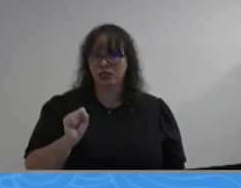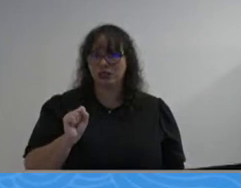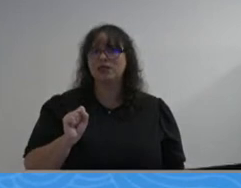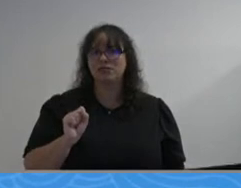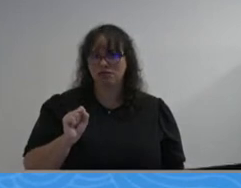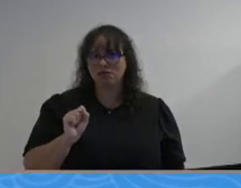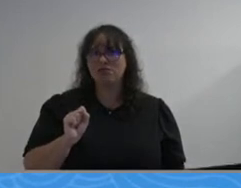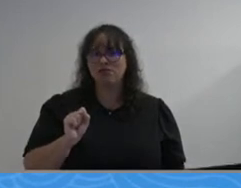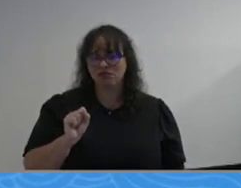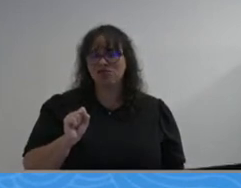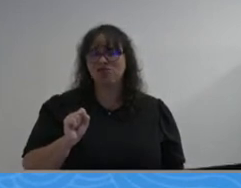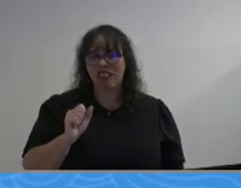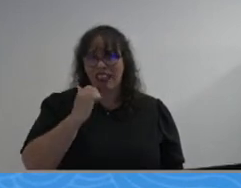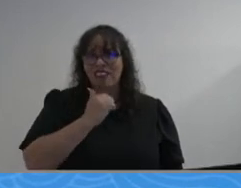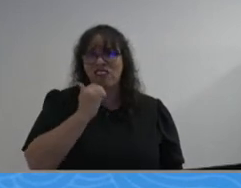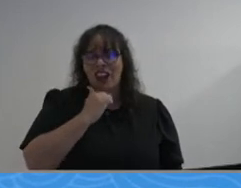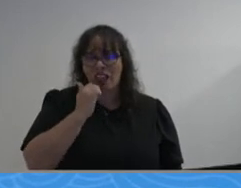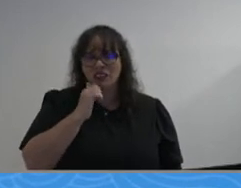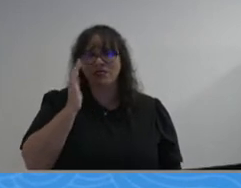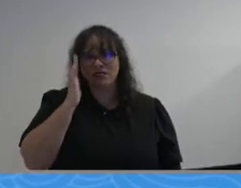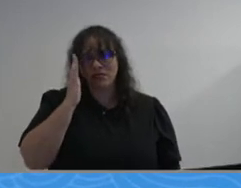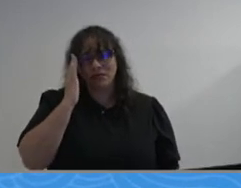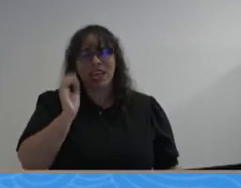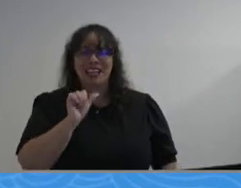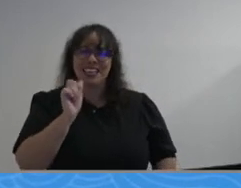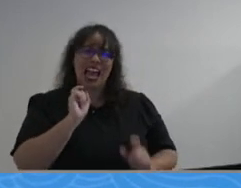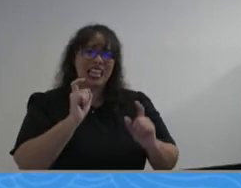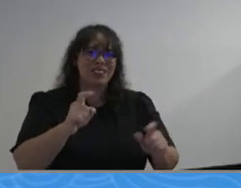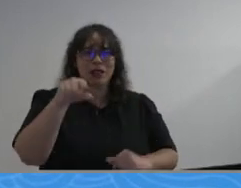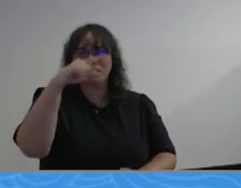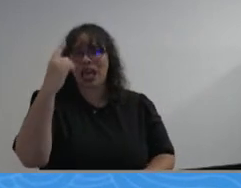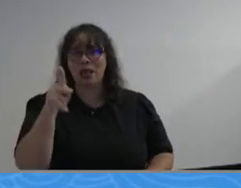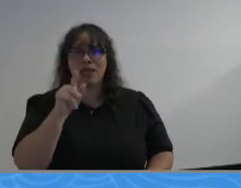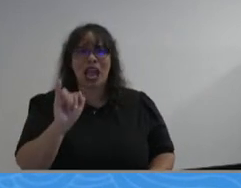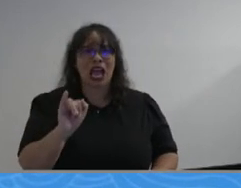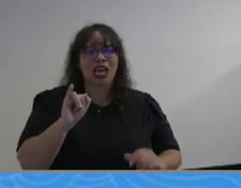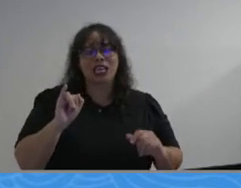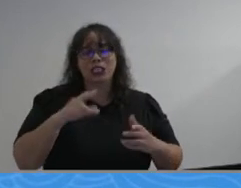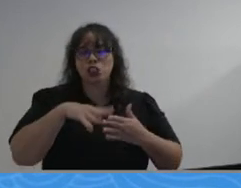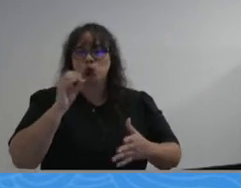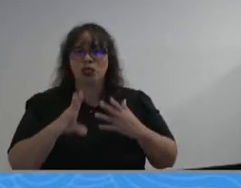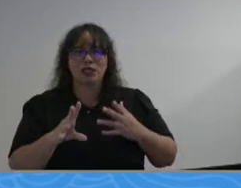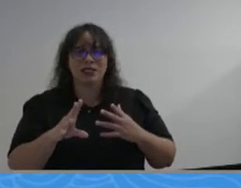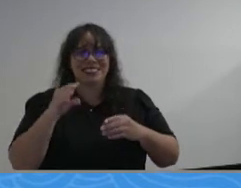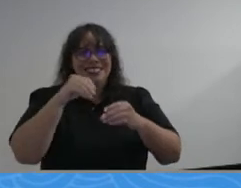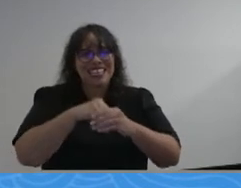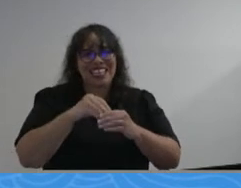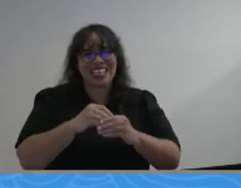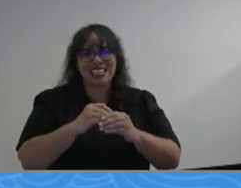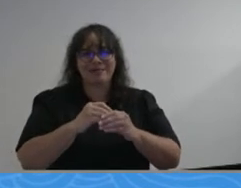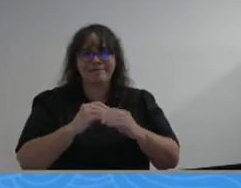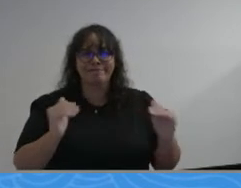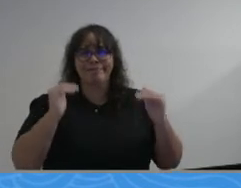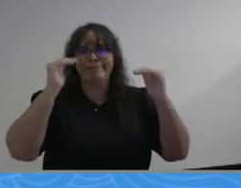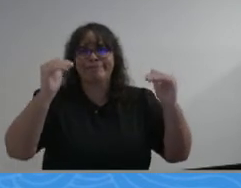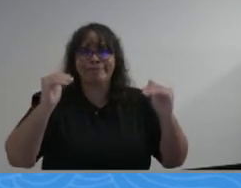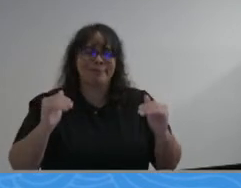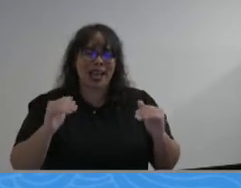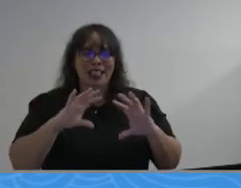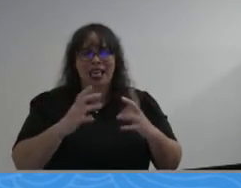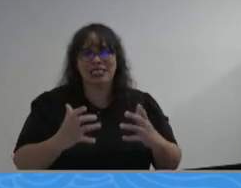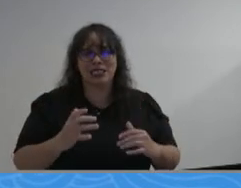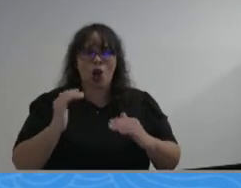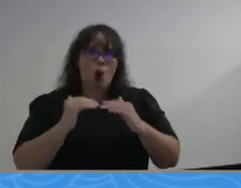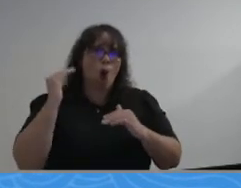and forms of racial microaggressions, right? Not giving Black and PI students the opportunity to be in gifted and talented classes, right? The over-policing